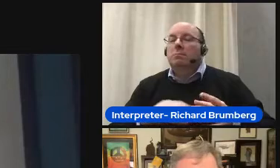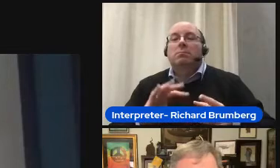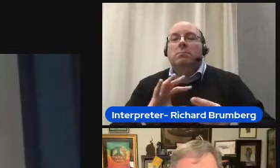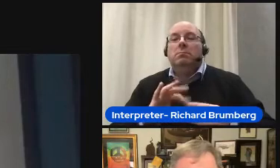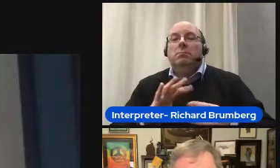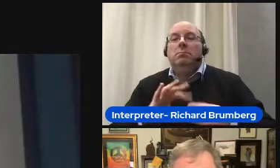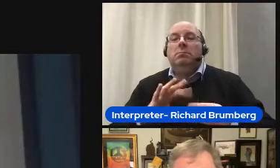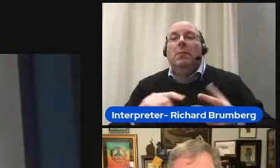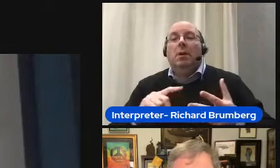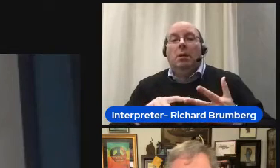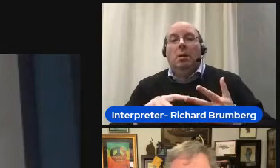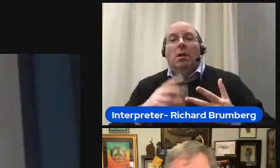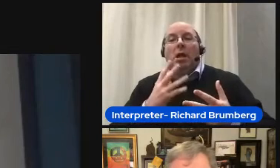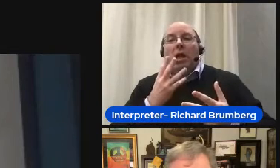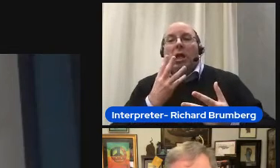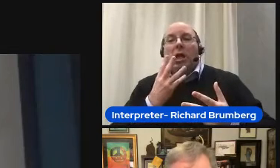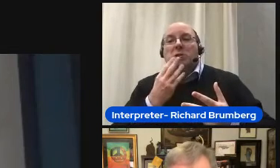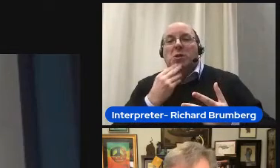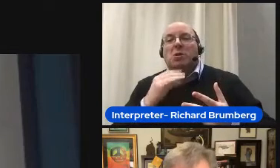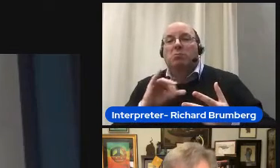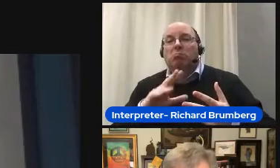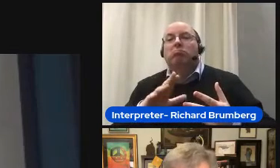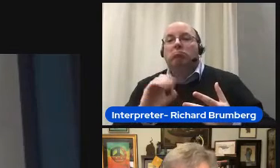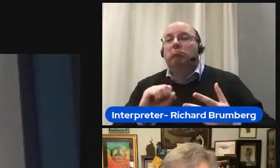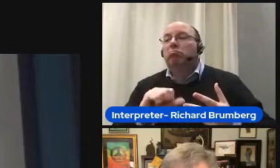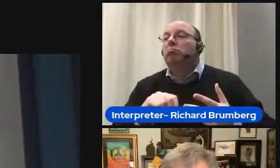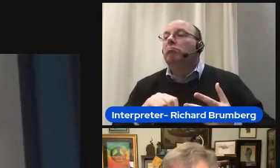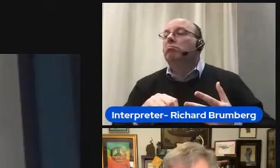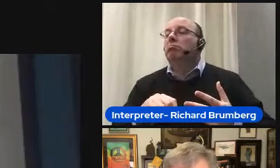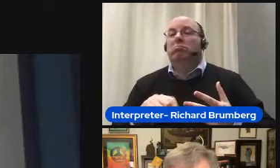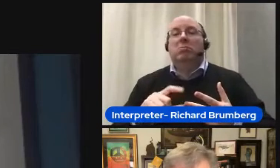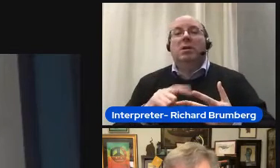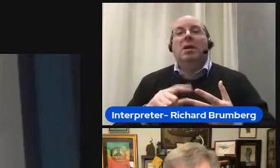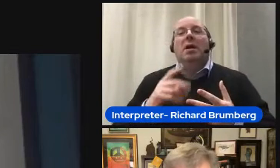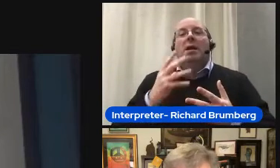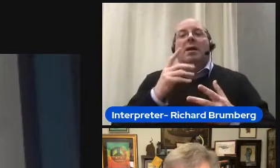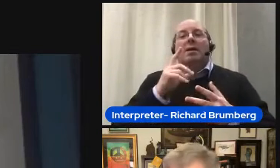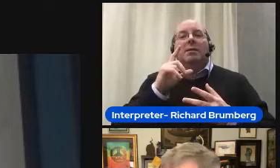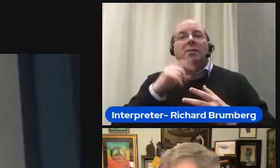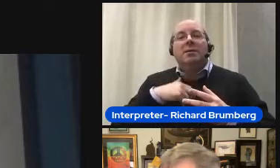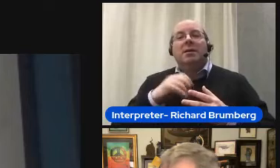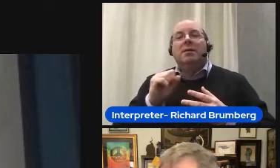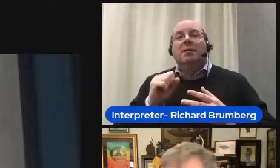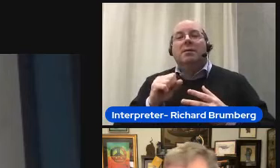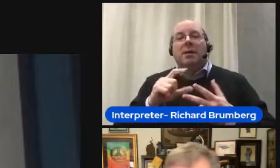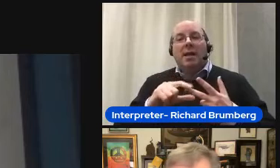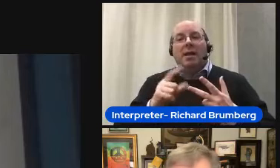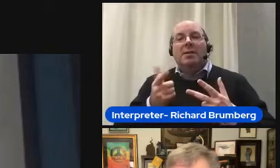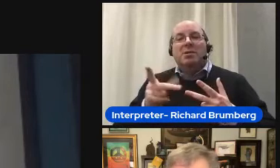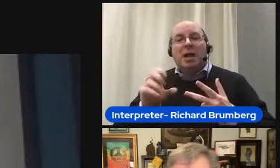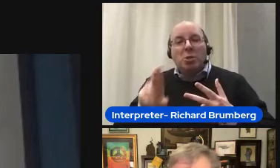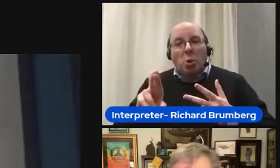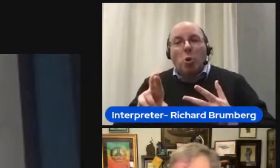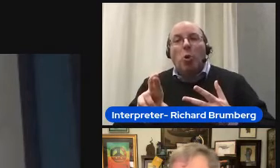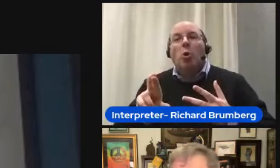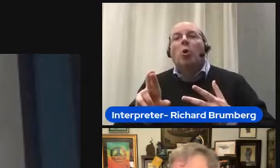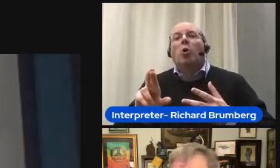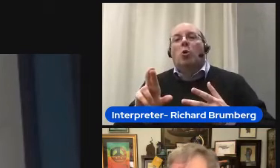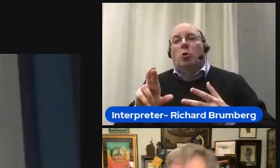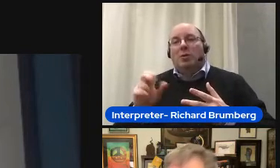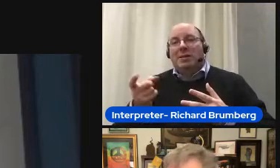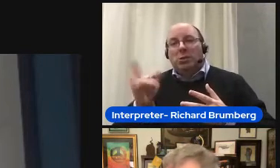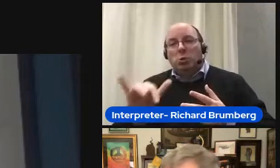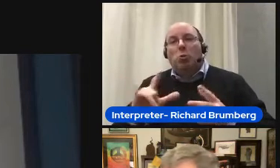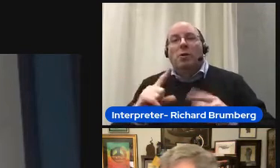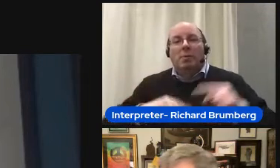is the Southern Jewish Resource Network for Gender and Sexual Diversity. And we are the American South's resource for Jewish